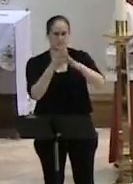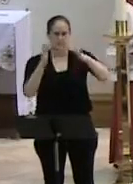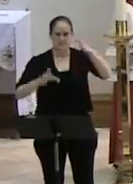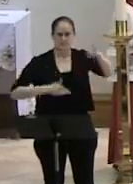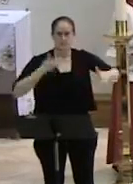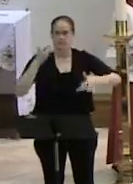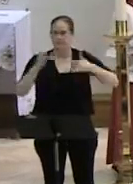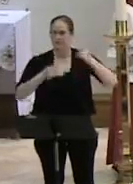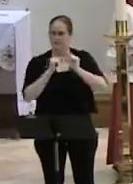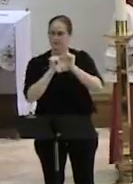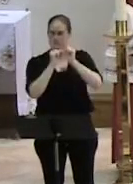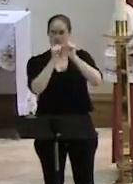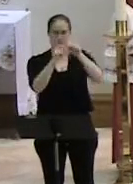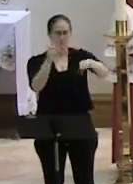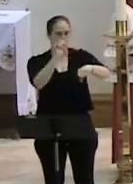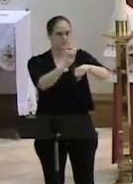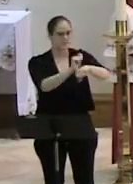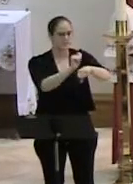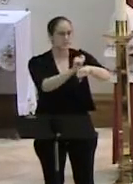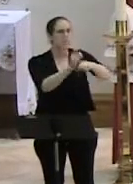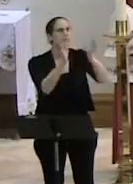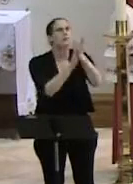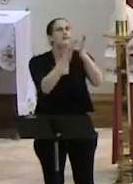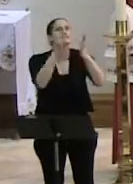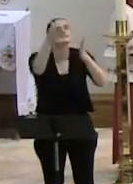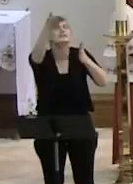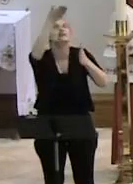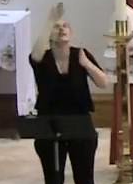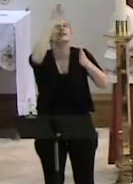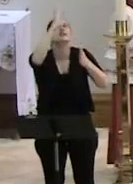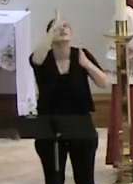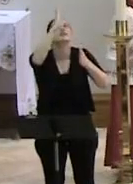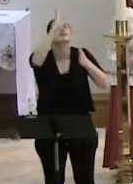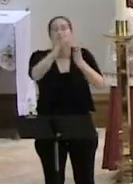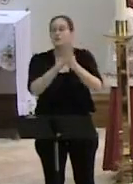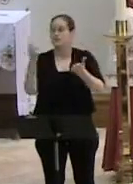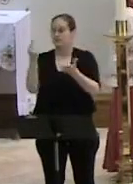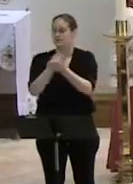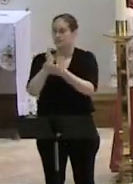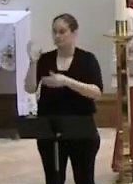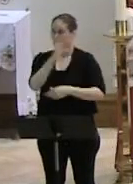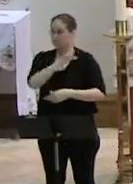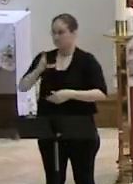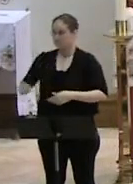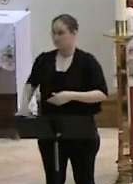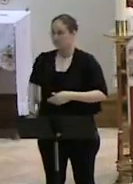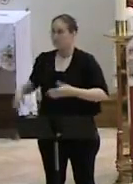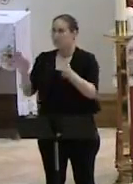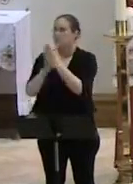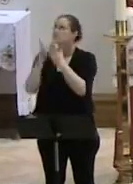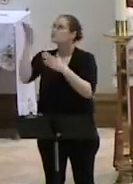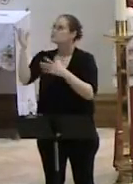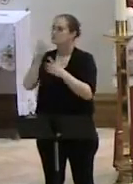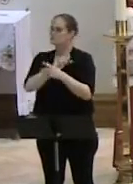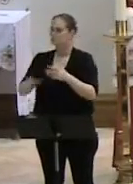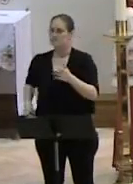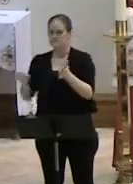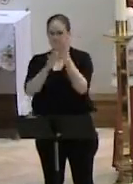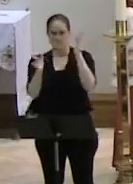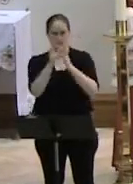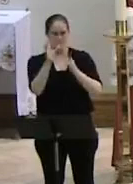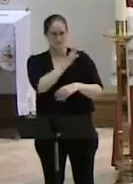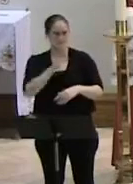were continually in the temple praising God. The Gospel of the Lord. Praise to you,